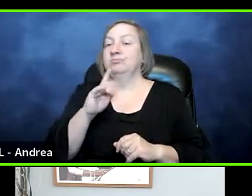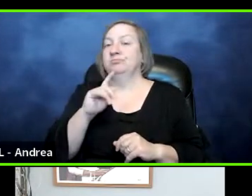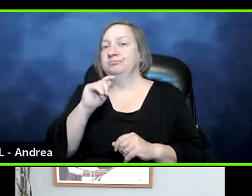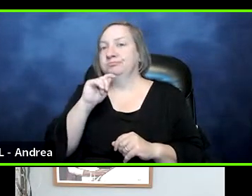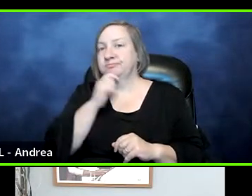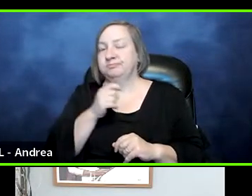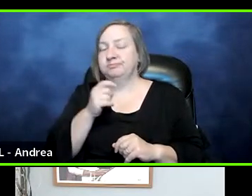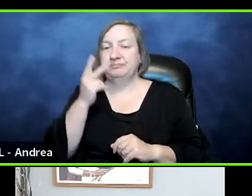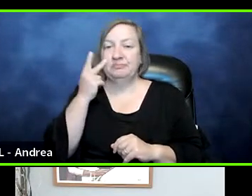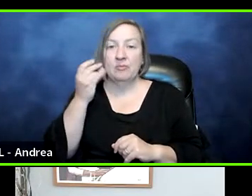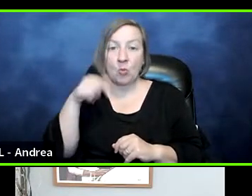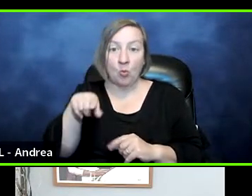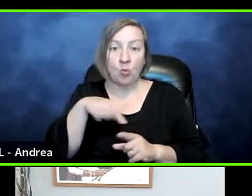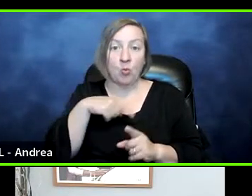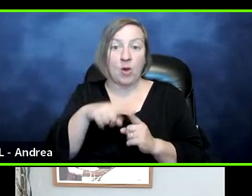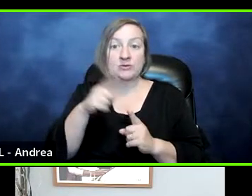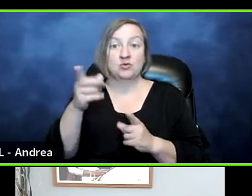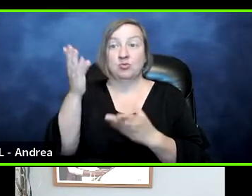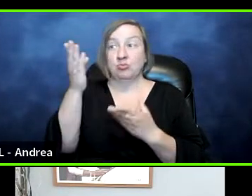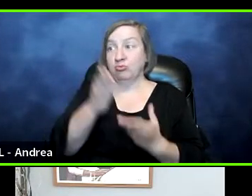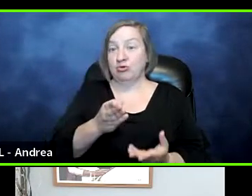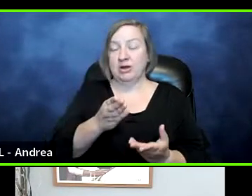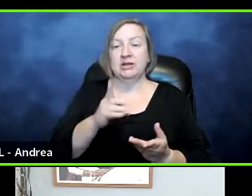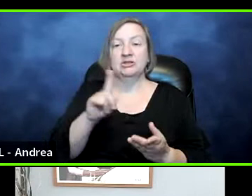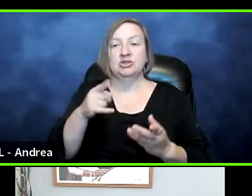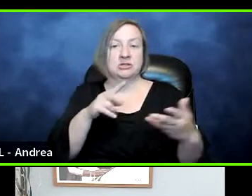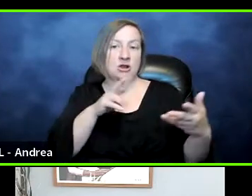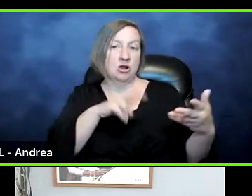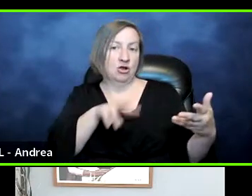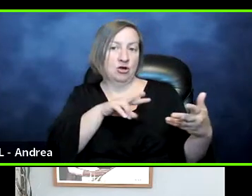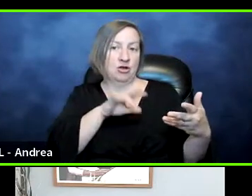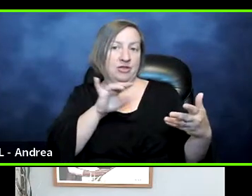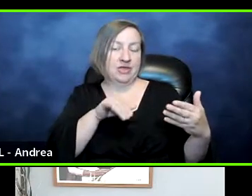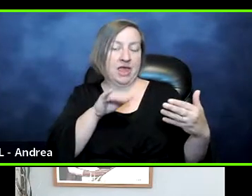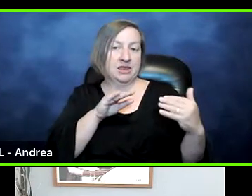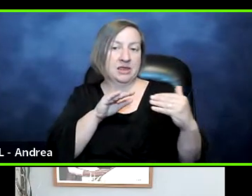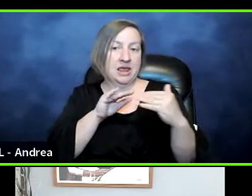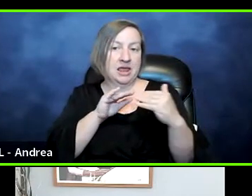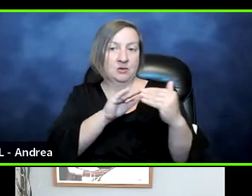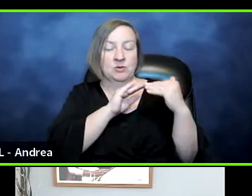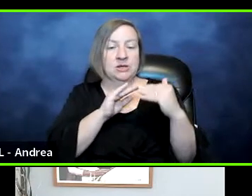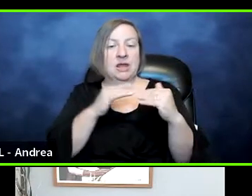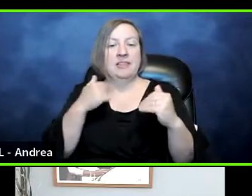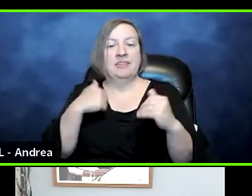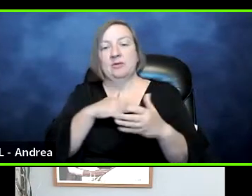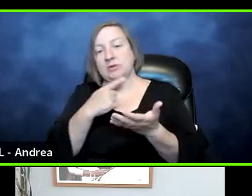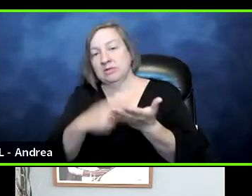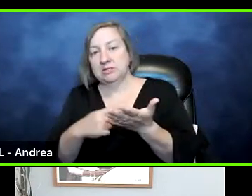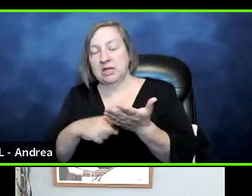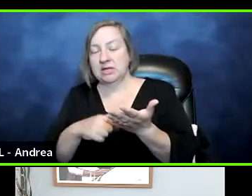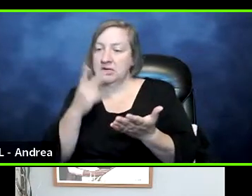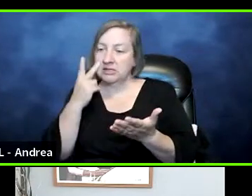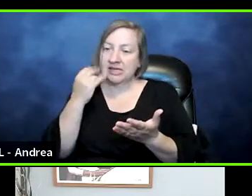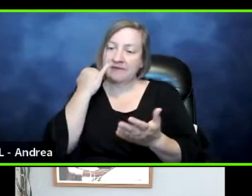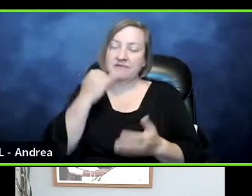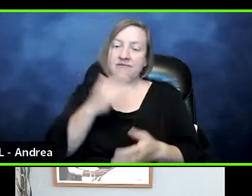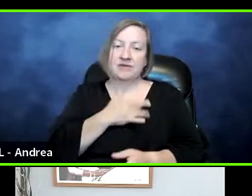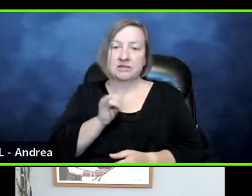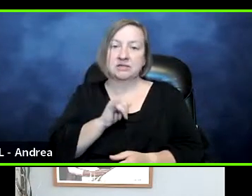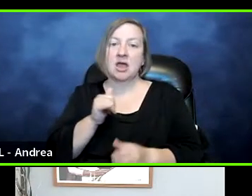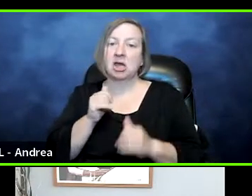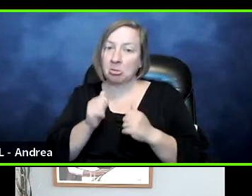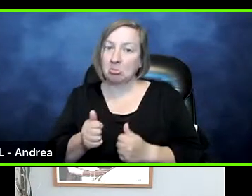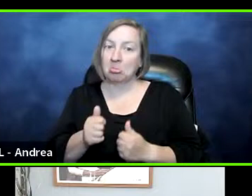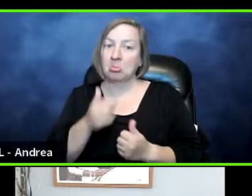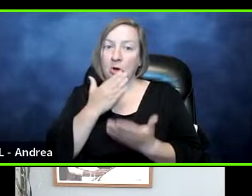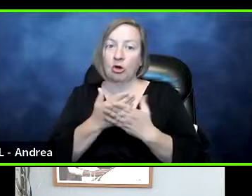see when you guys bring something here, just run it through that filter, and then we can kind of discuss it and see if that feels like a